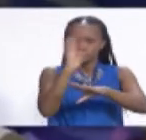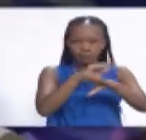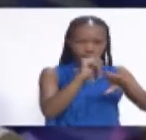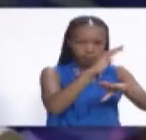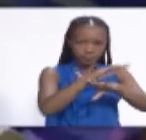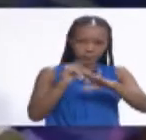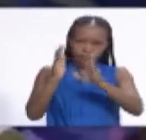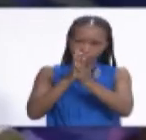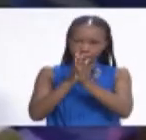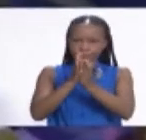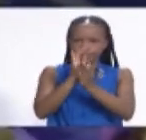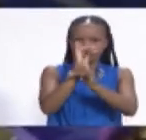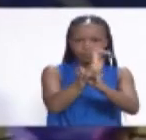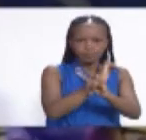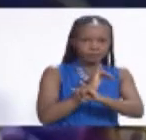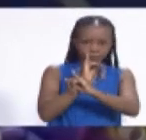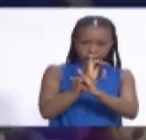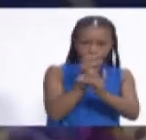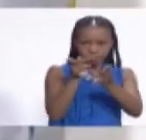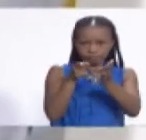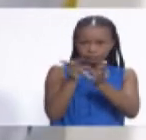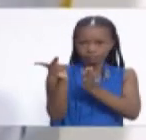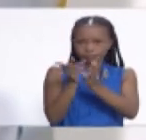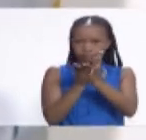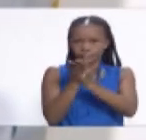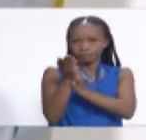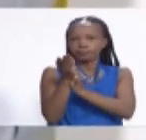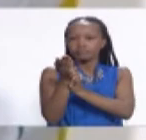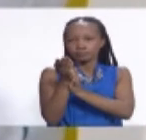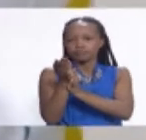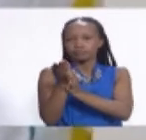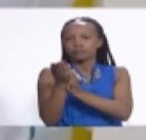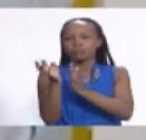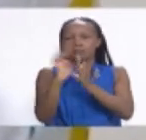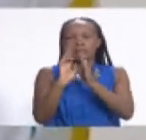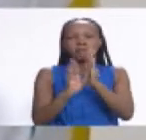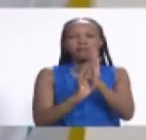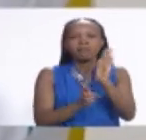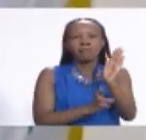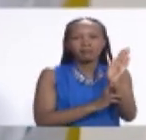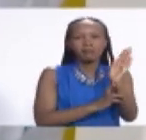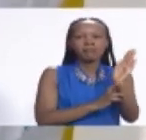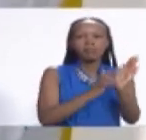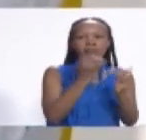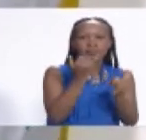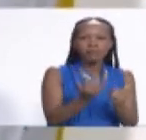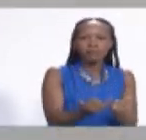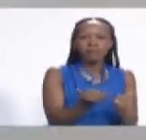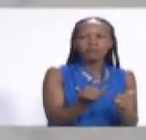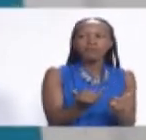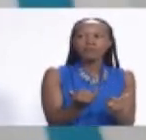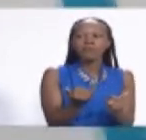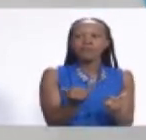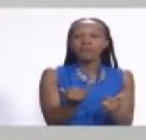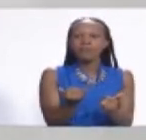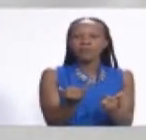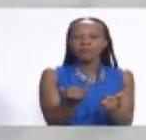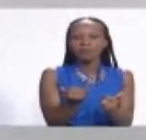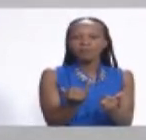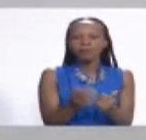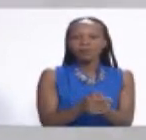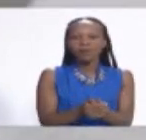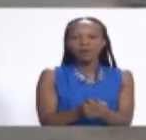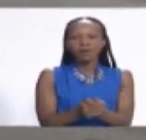with insurance covers to peruse through the terms. Standard medical insurance typically excludes epidemics